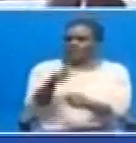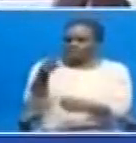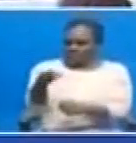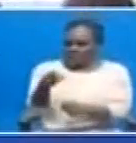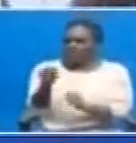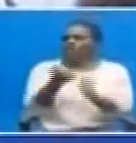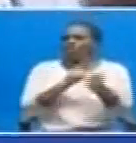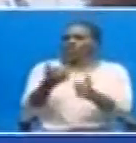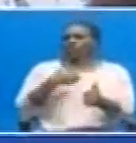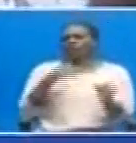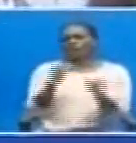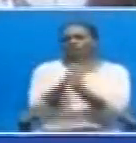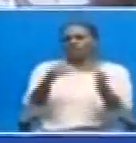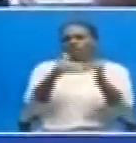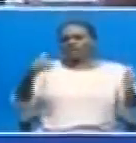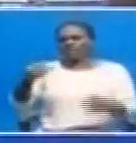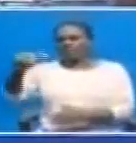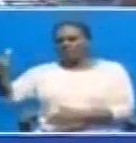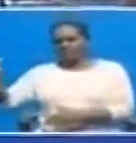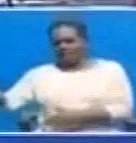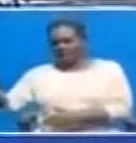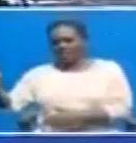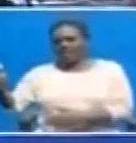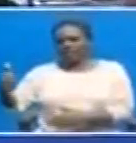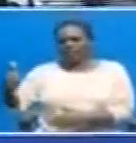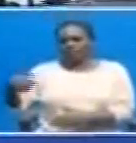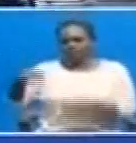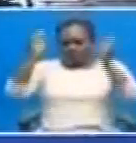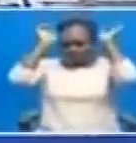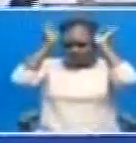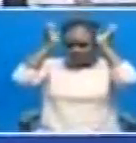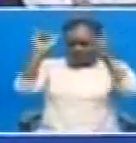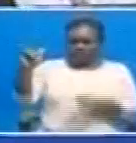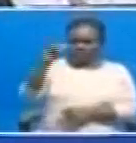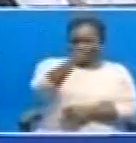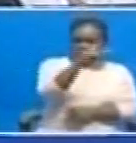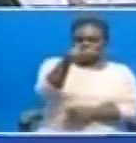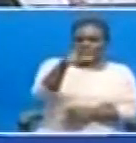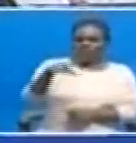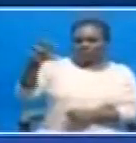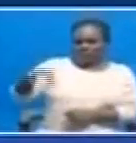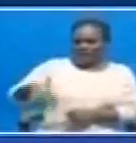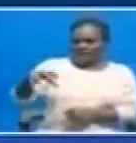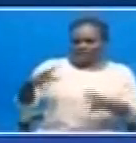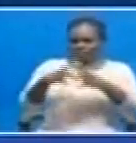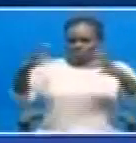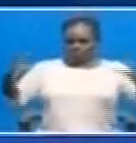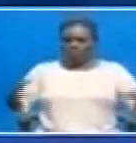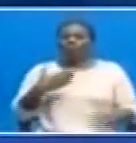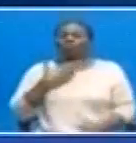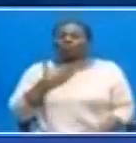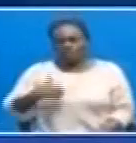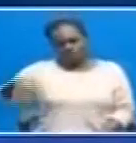pricing uncompetitive against regional carriers like Ethiopian Airlines, who have capitalized on this to increase their market share. We want to